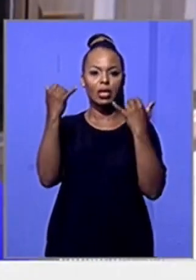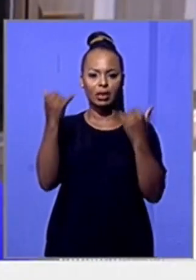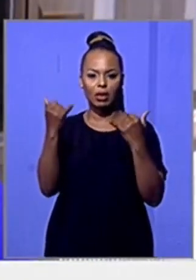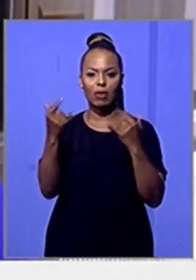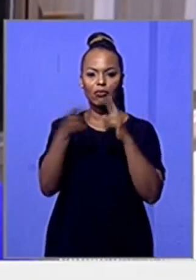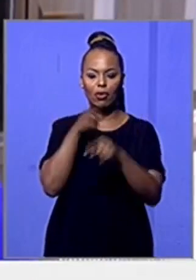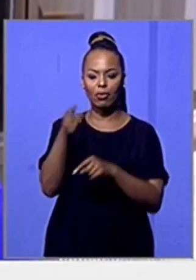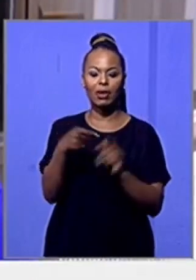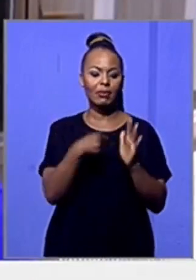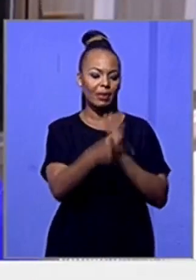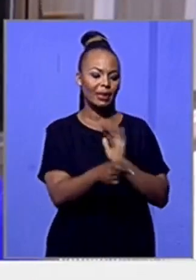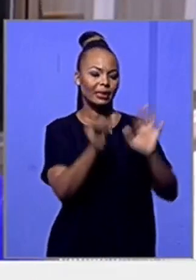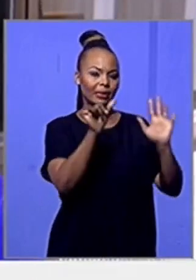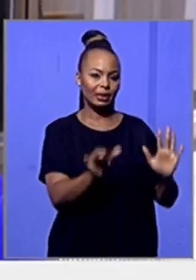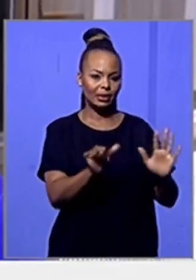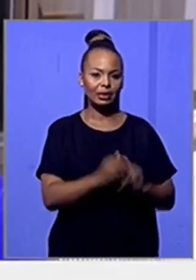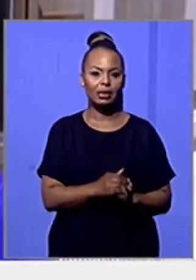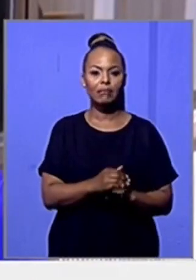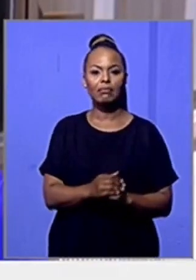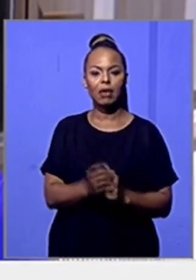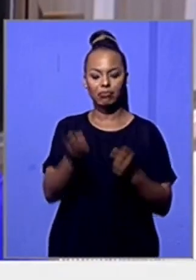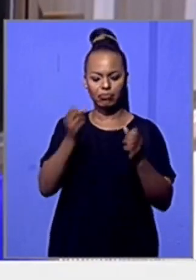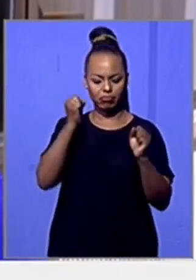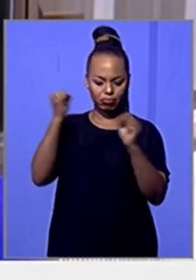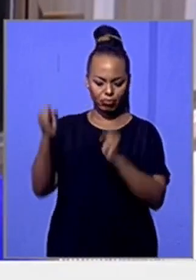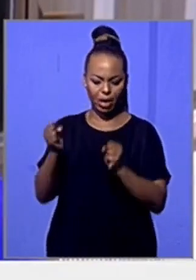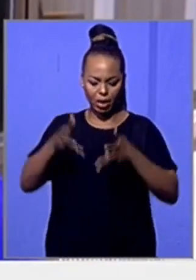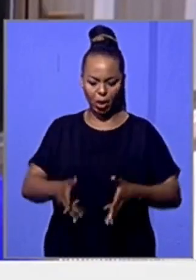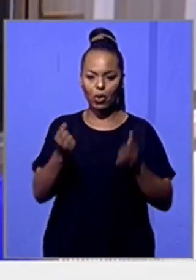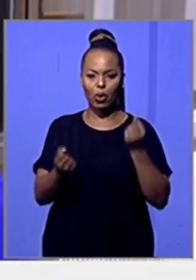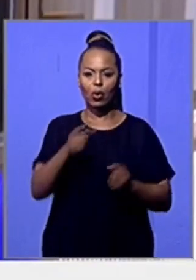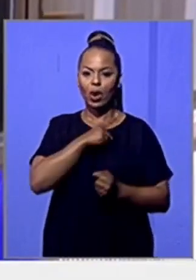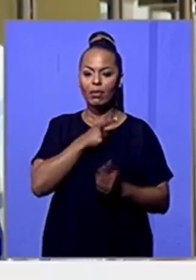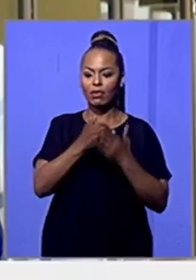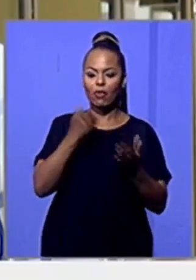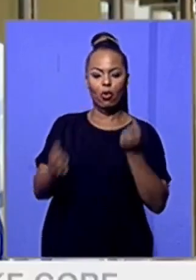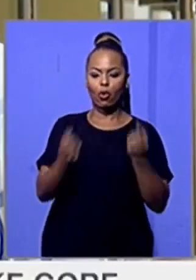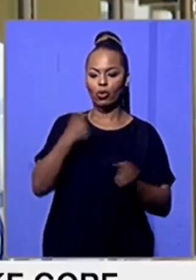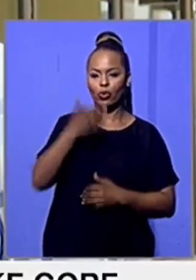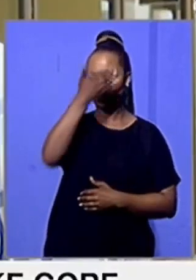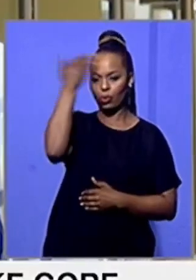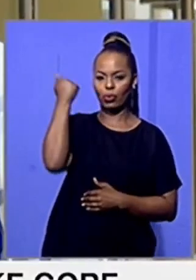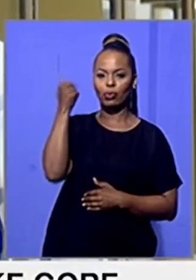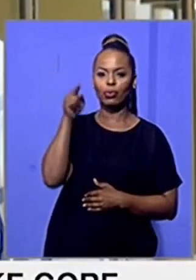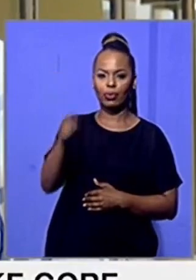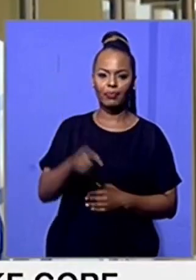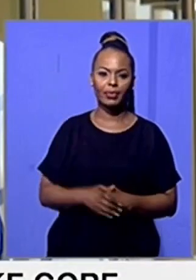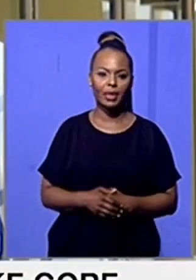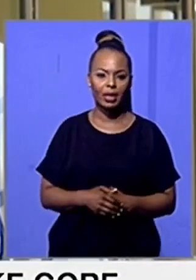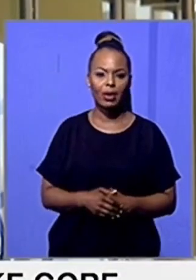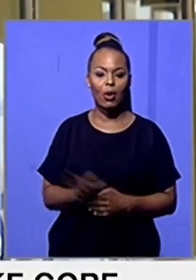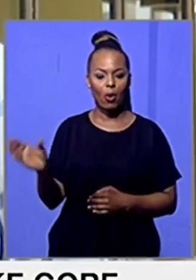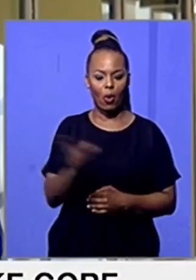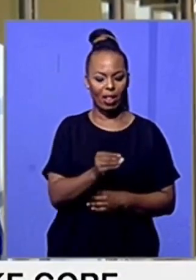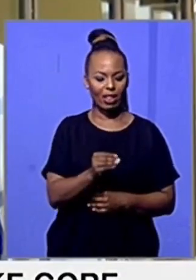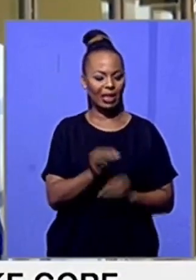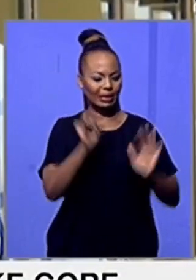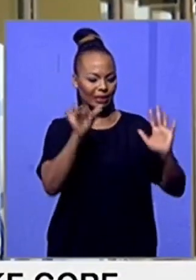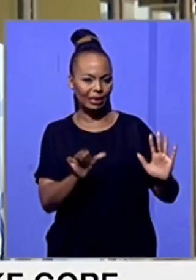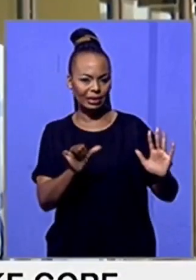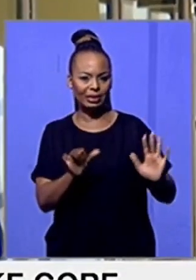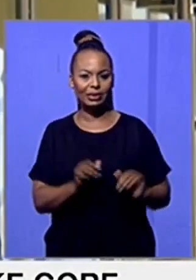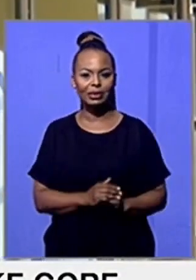by the accused because all this information was not known to the state. It makes us sick to our stomach. The mere fact that of the